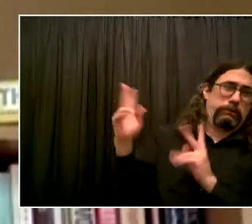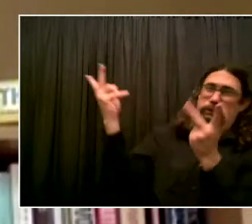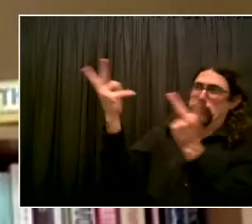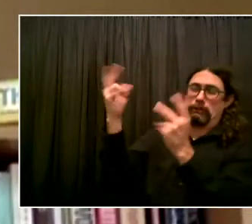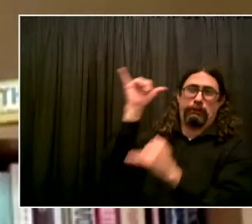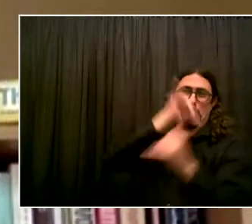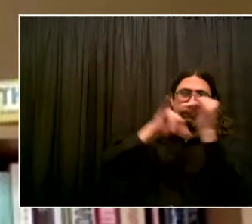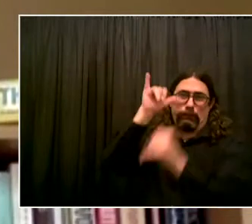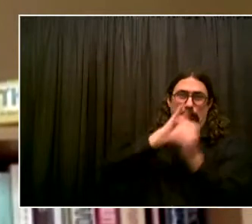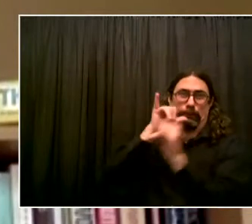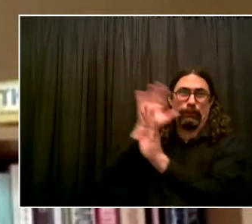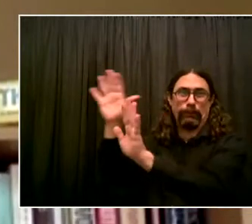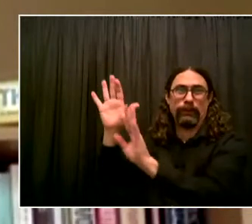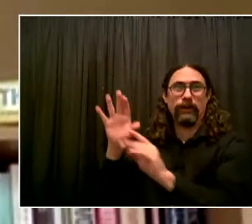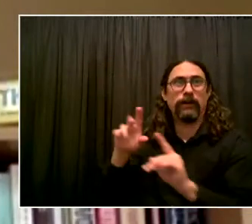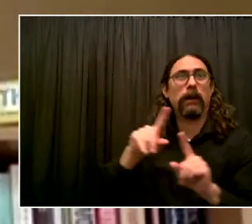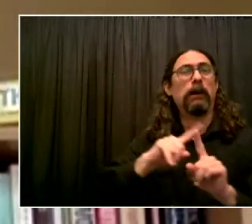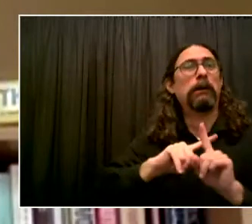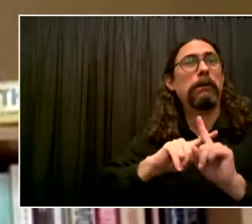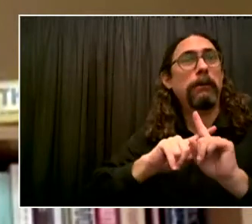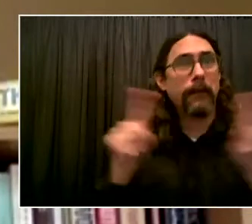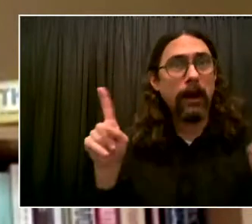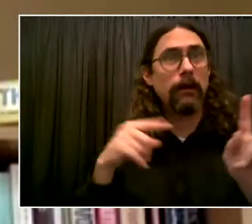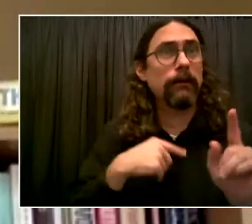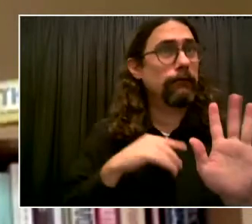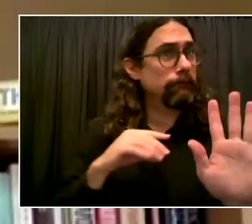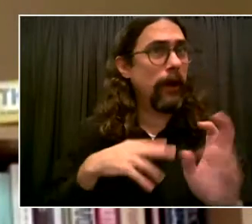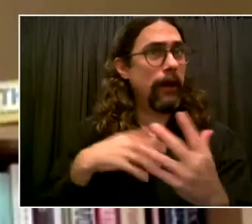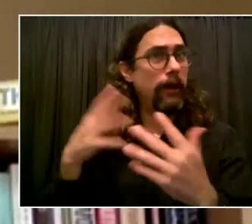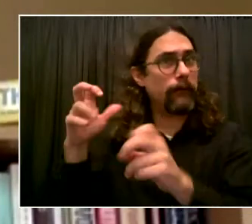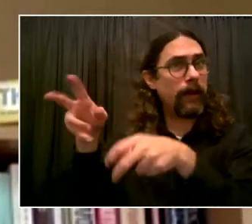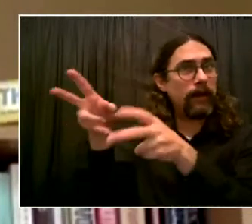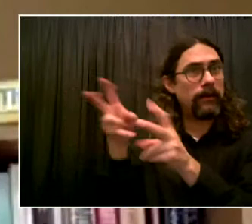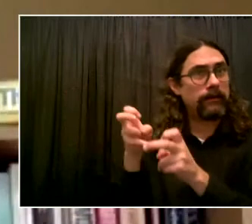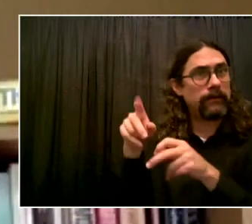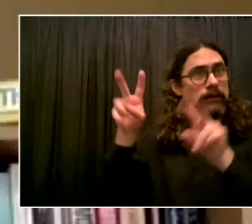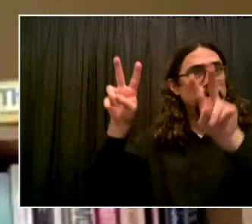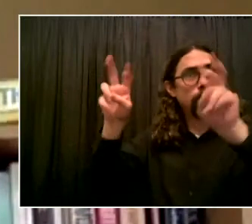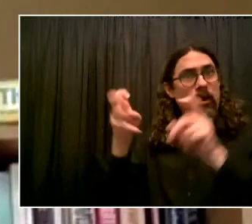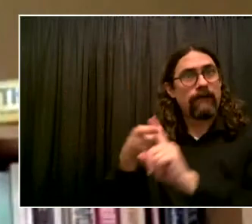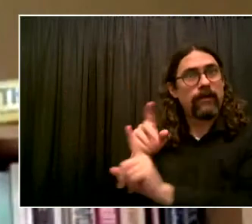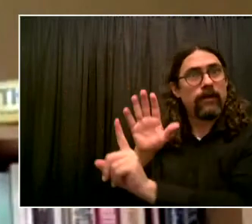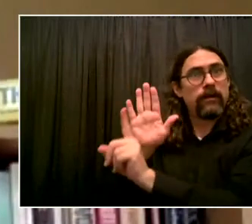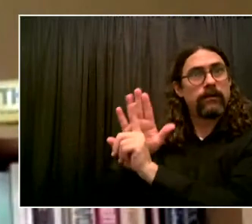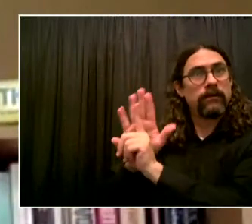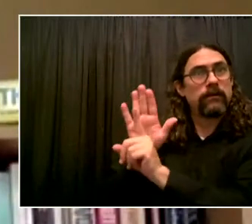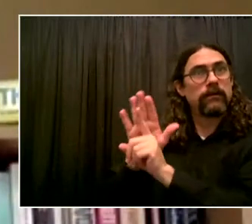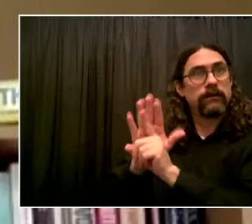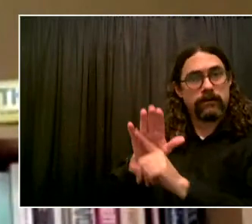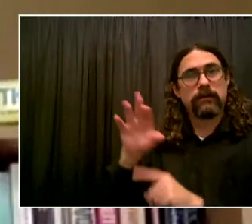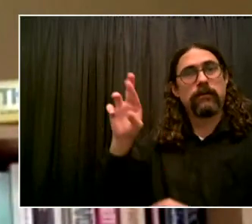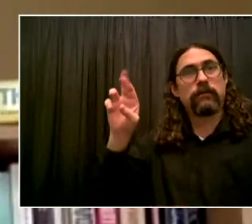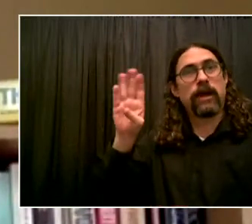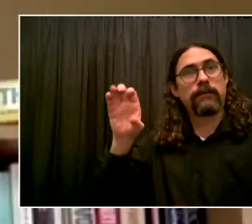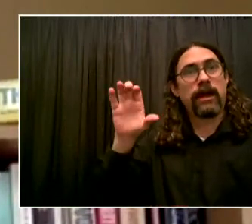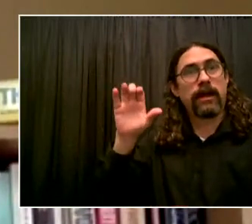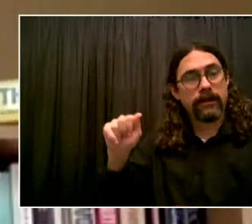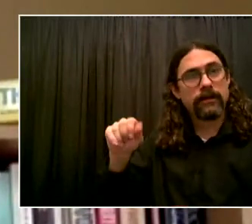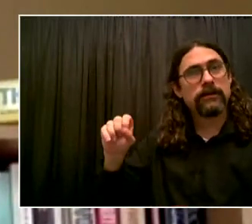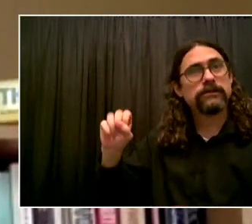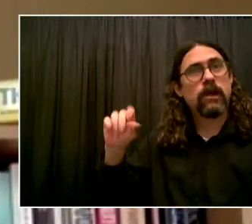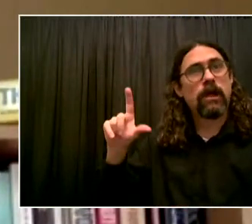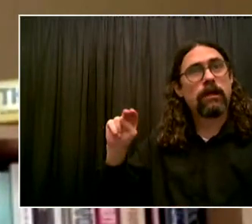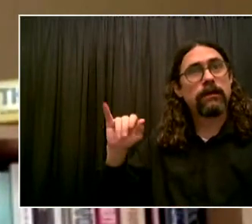crisis together. She says, our response to disaster gives us nothing less than a glimpse of who else